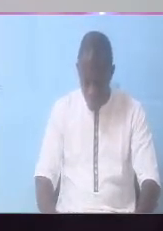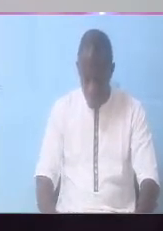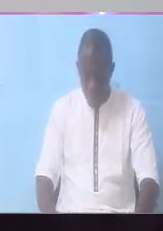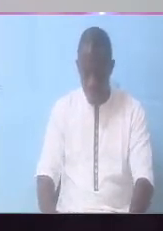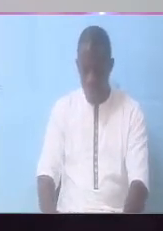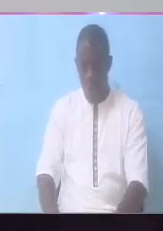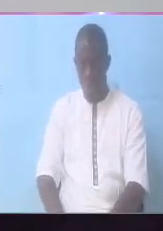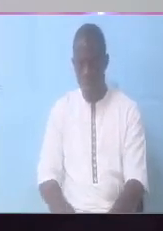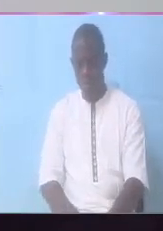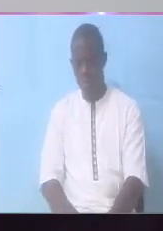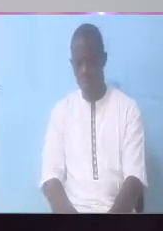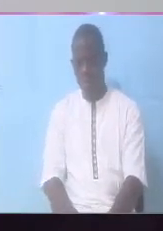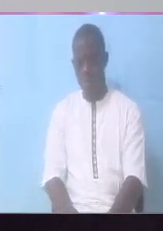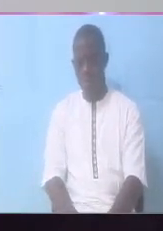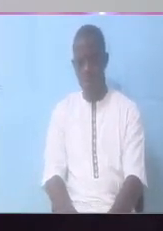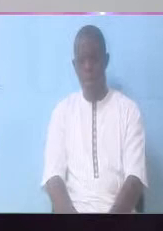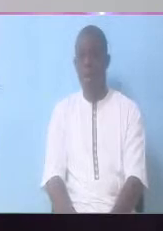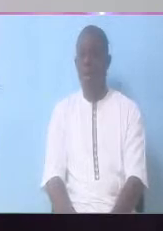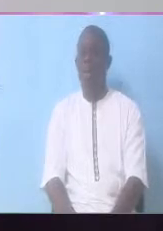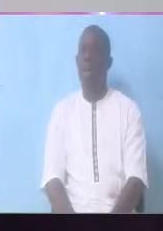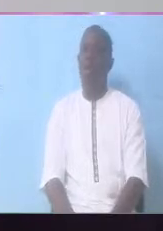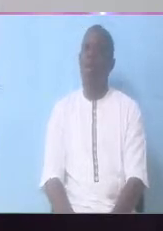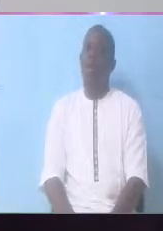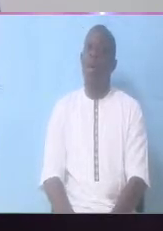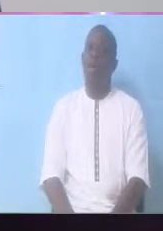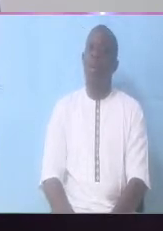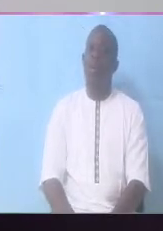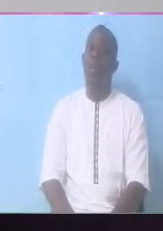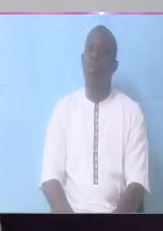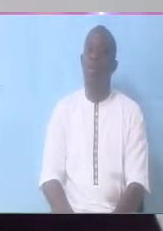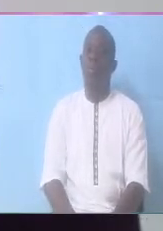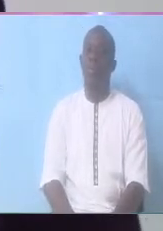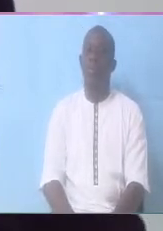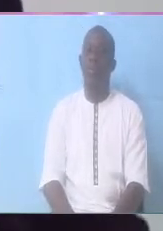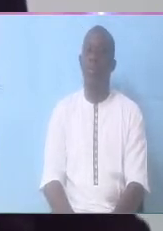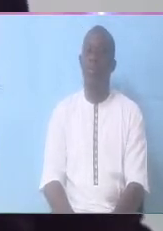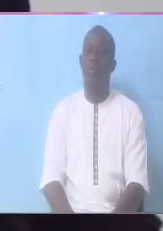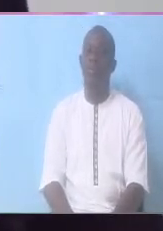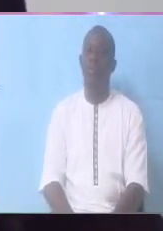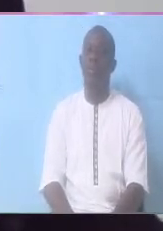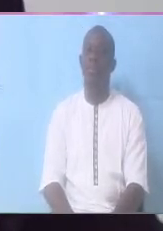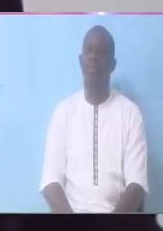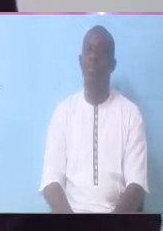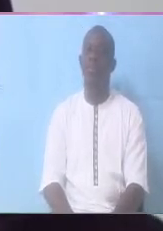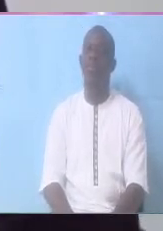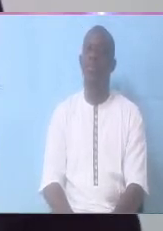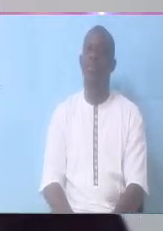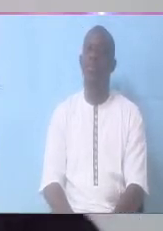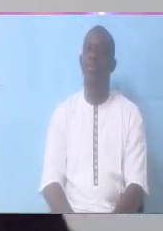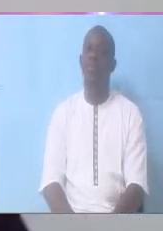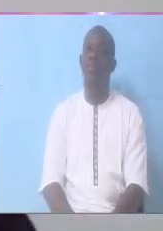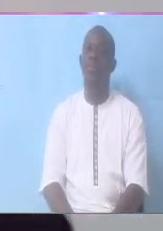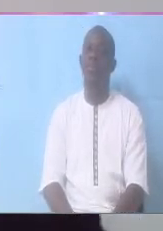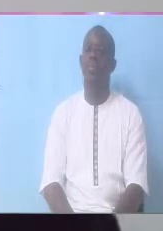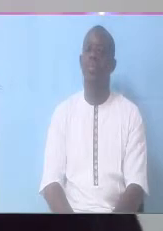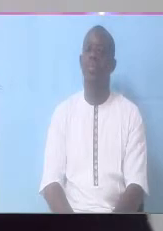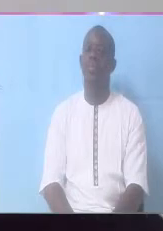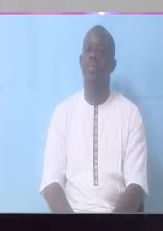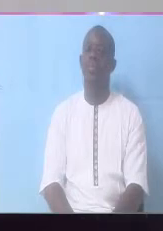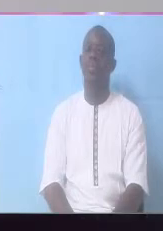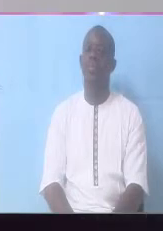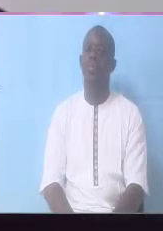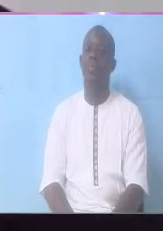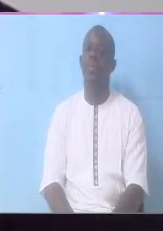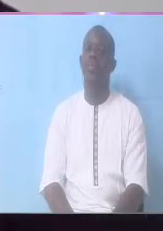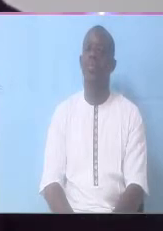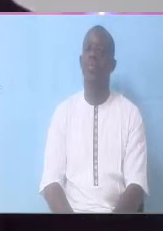Can I go ahead? Yes, go ahead. So one day we went to Kanila. In fact, I was not supposed to go,